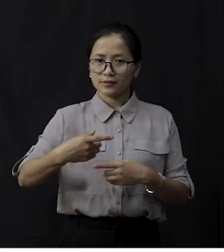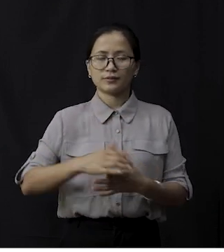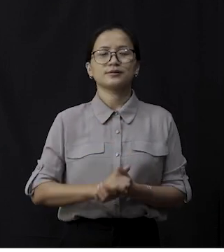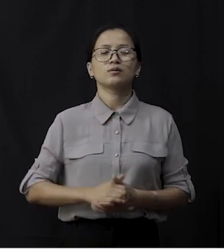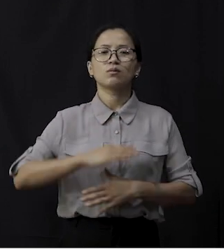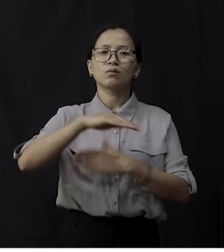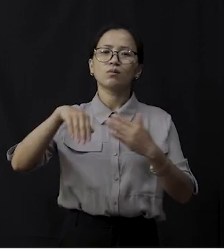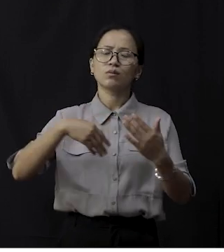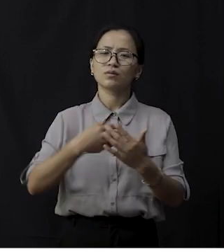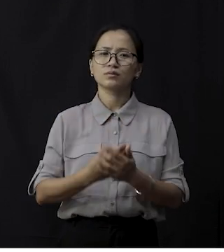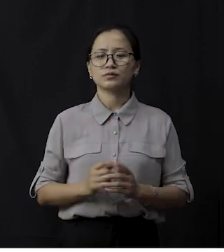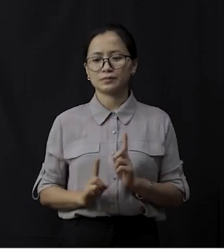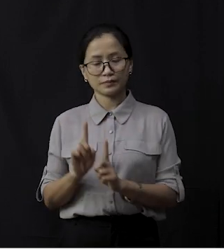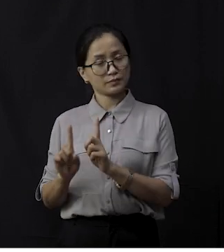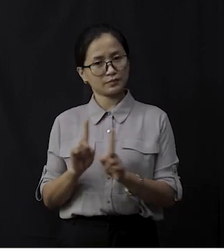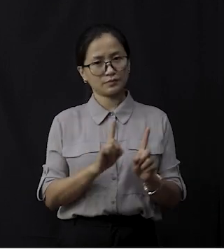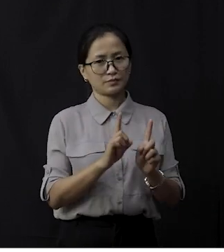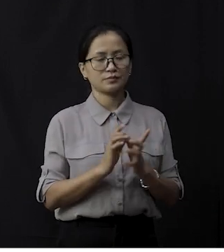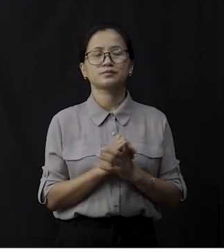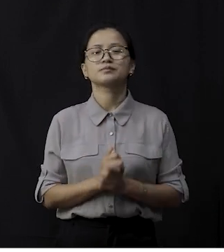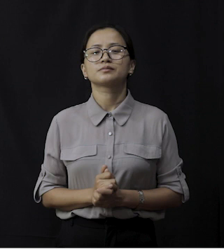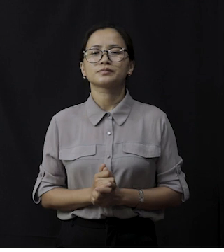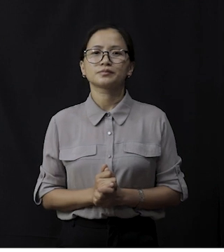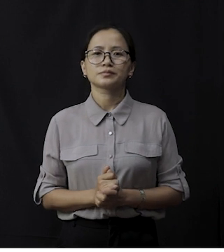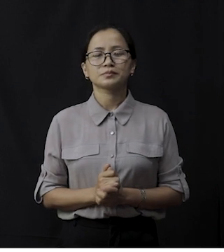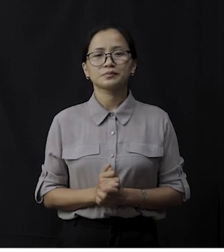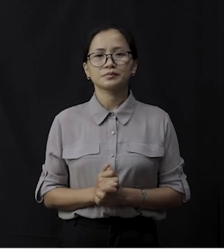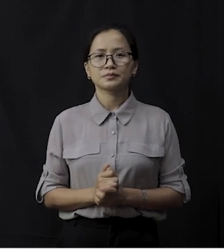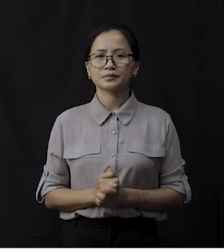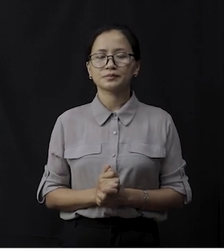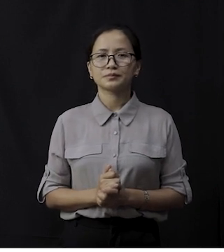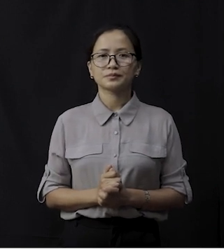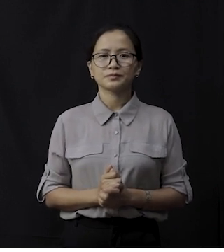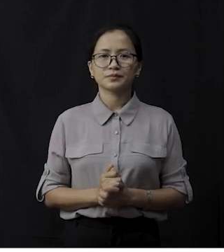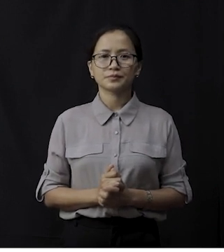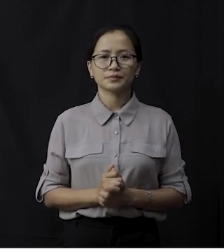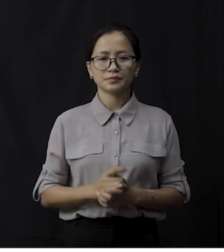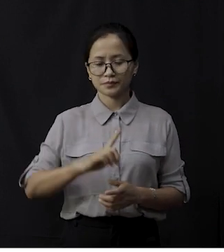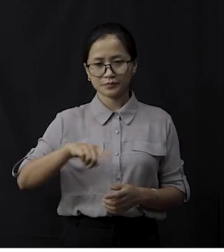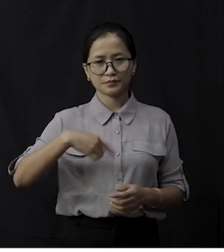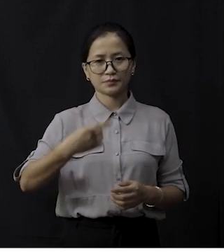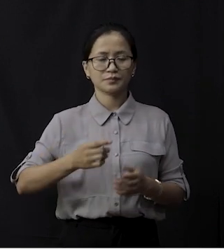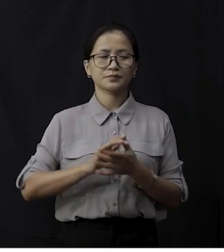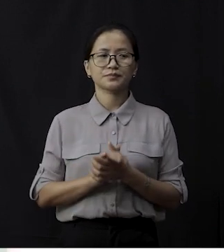all came from plants. Right. They all came from plants. The